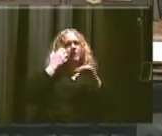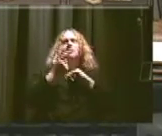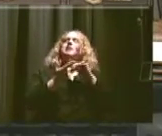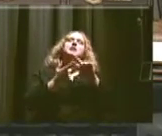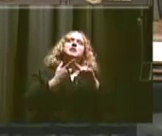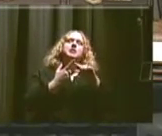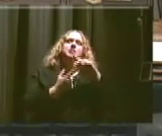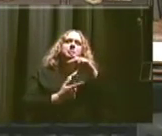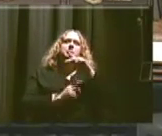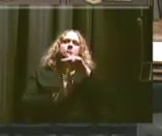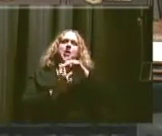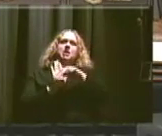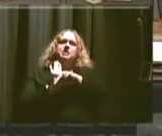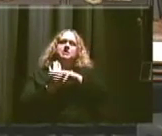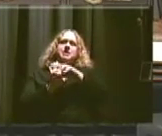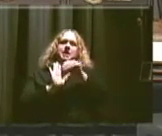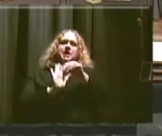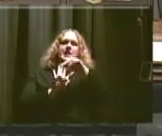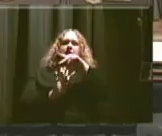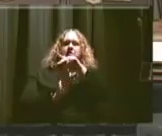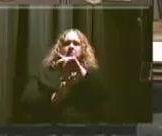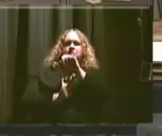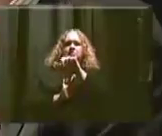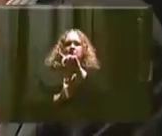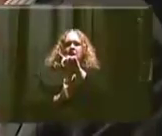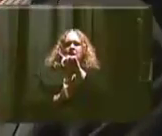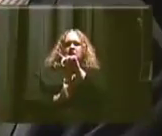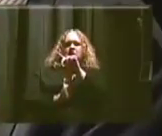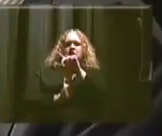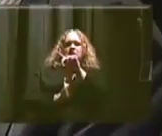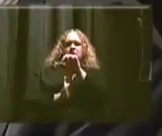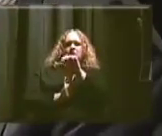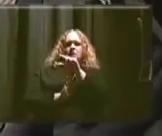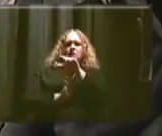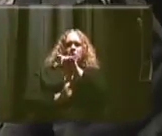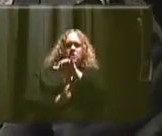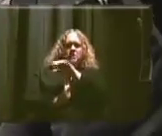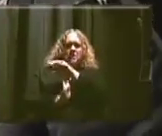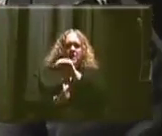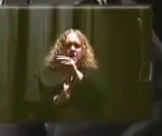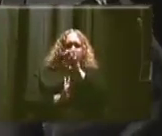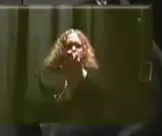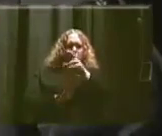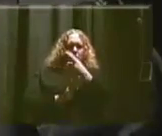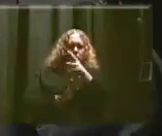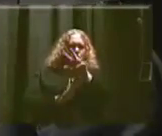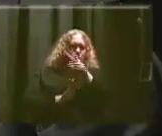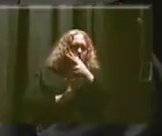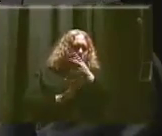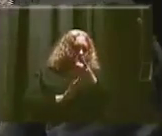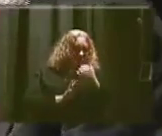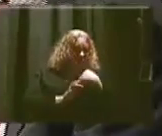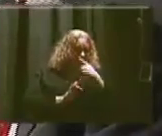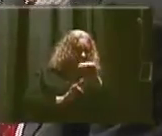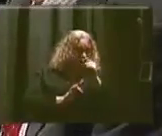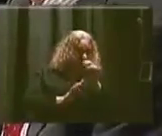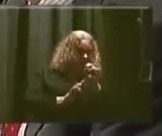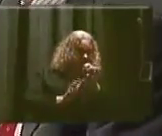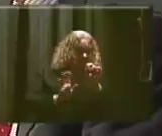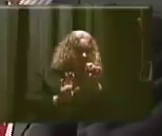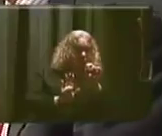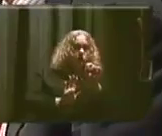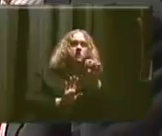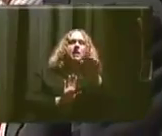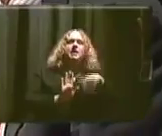and pedagogy has March 3rd. And Mr. Hathaway, you got a date? No date. Okay. All right.